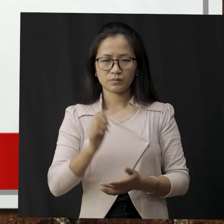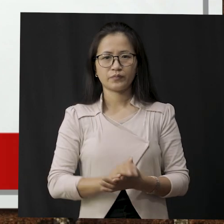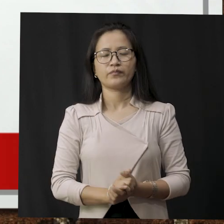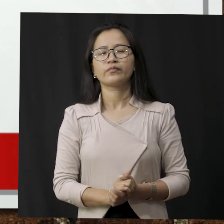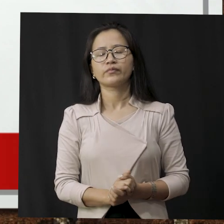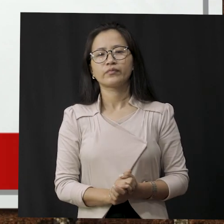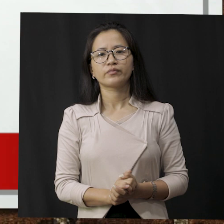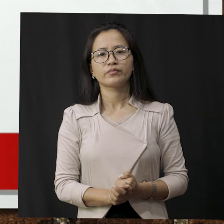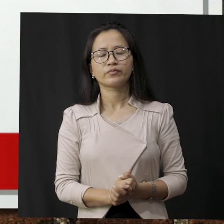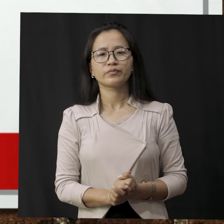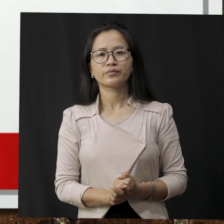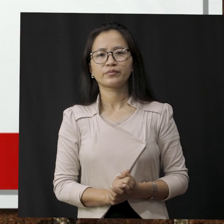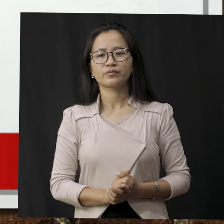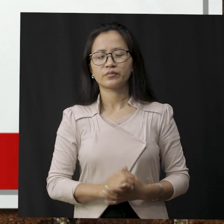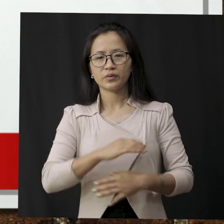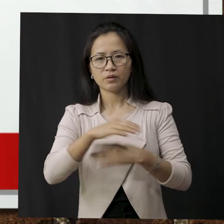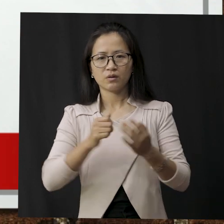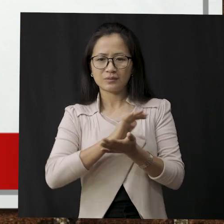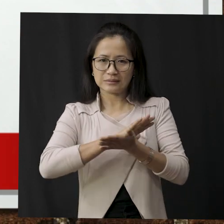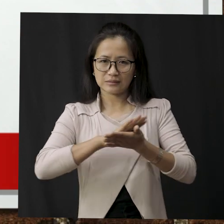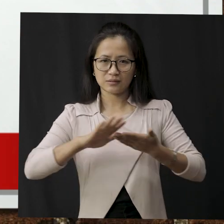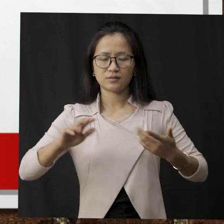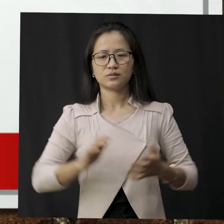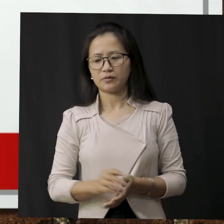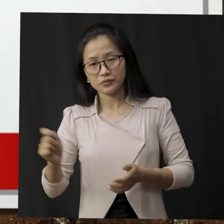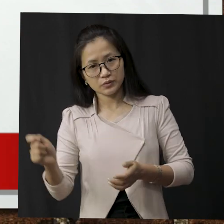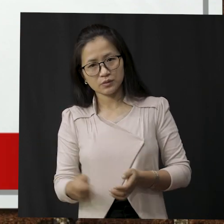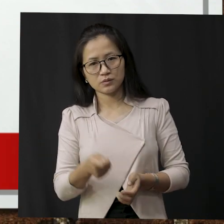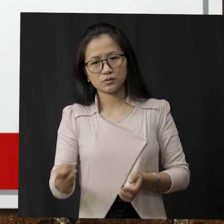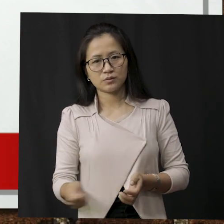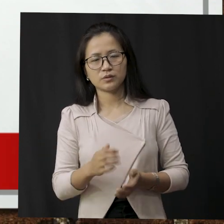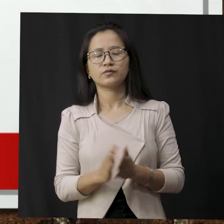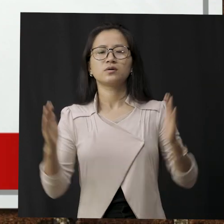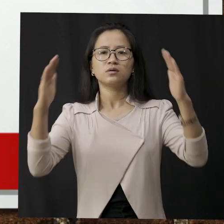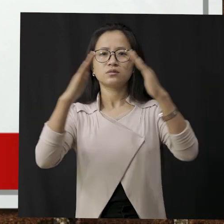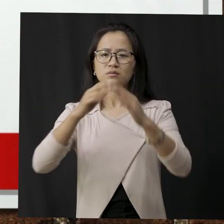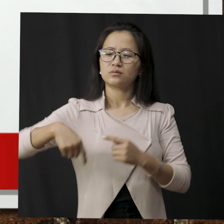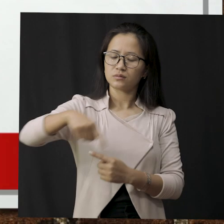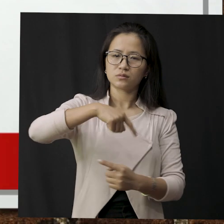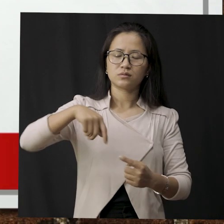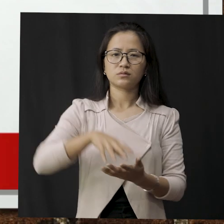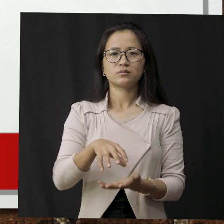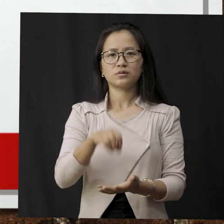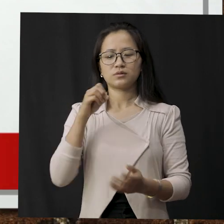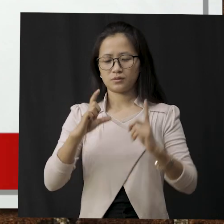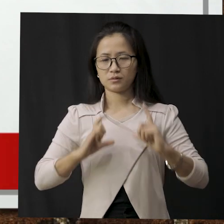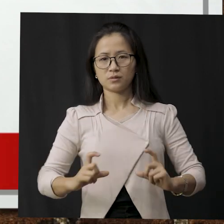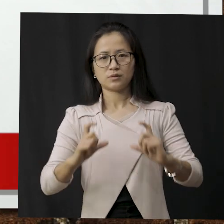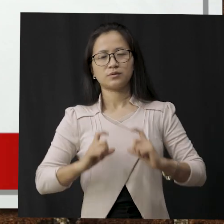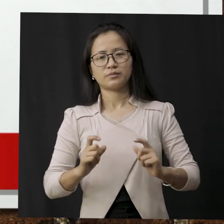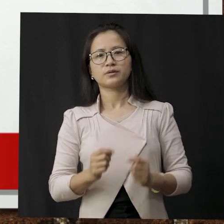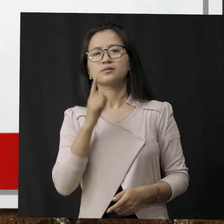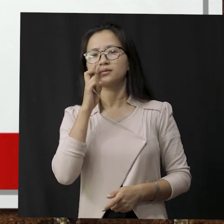and all the cleaning, all the sweeping of the houses and the surrounding are taken care by